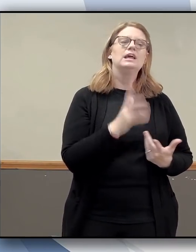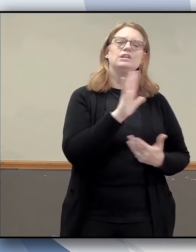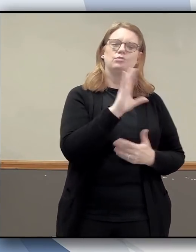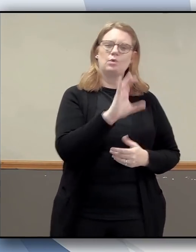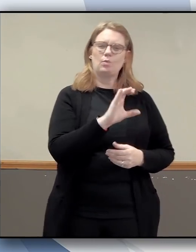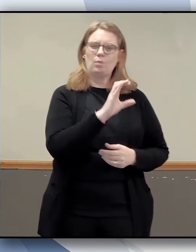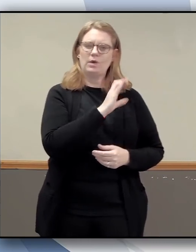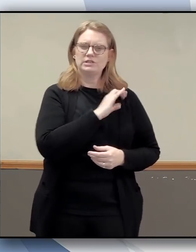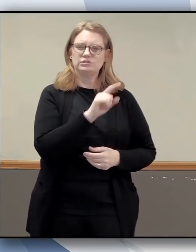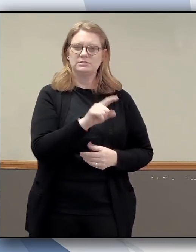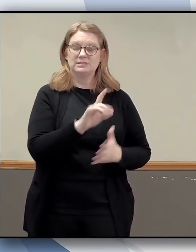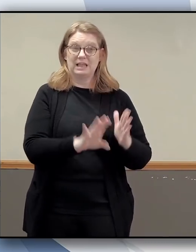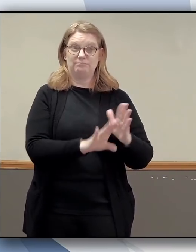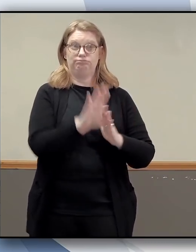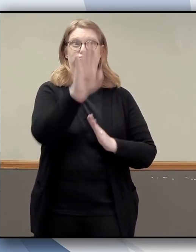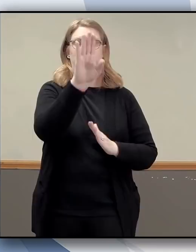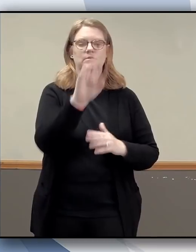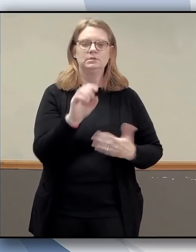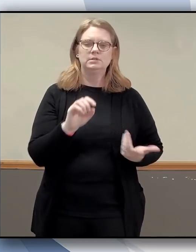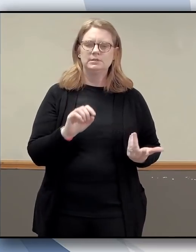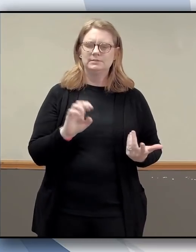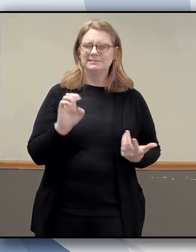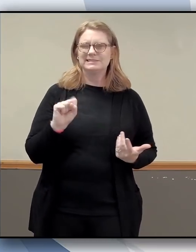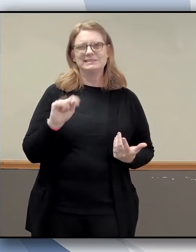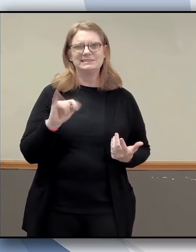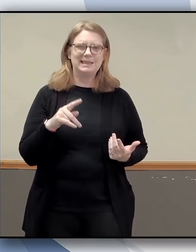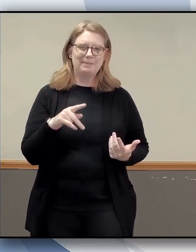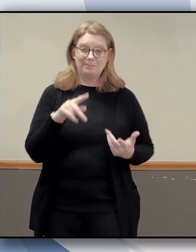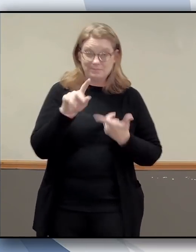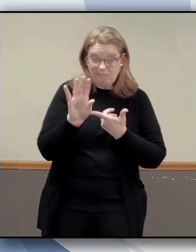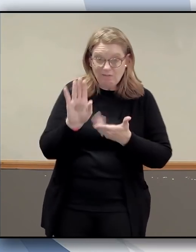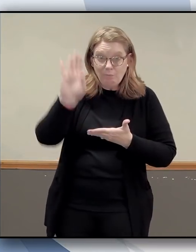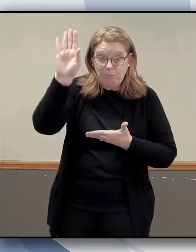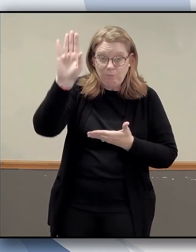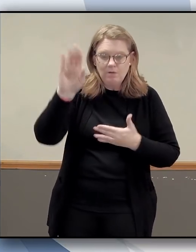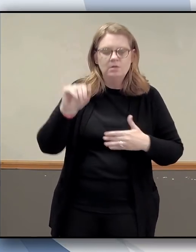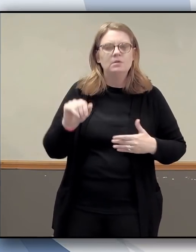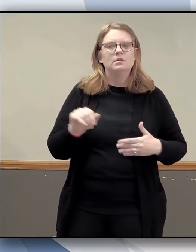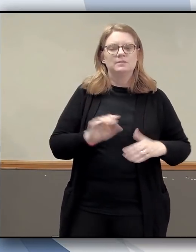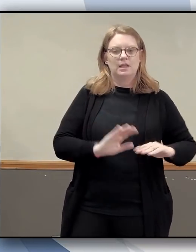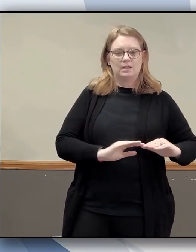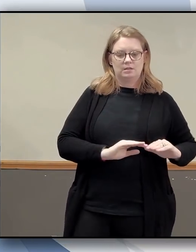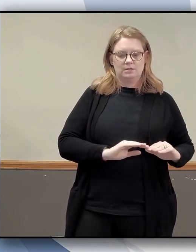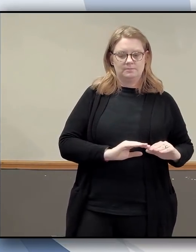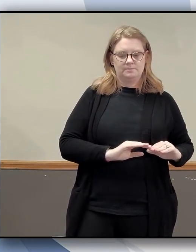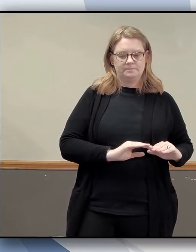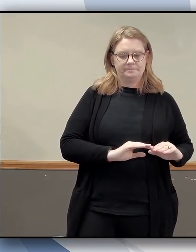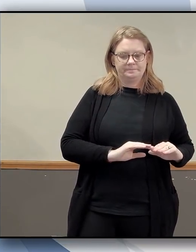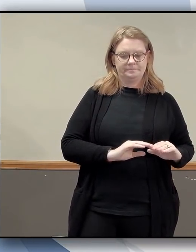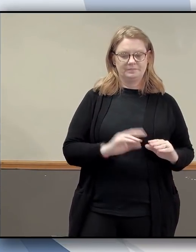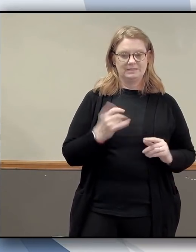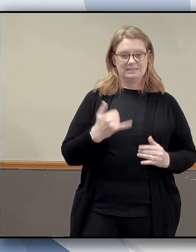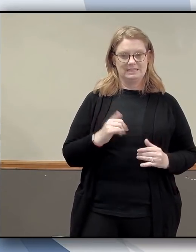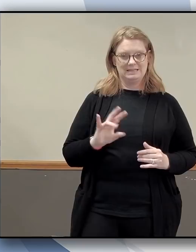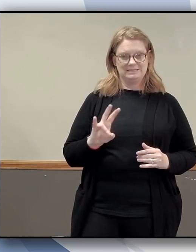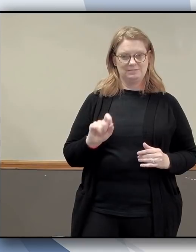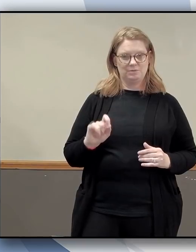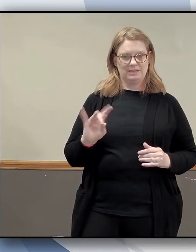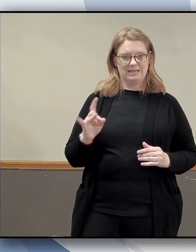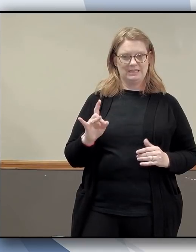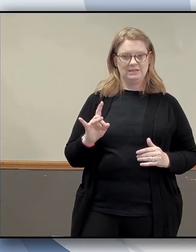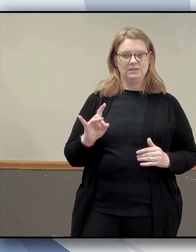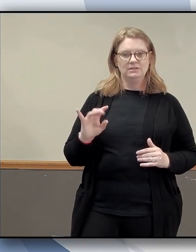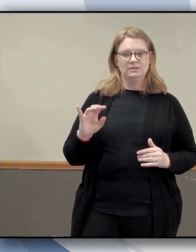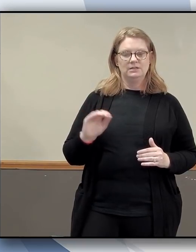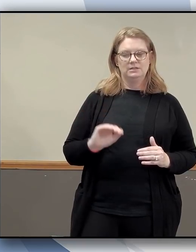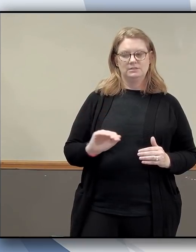steep. I wouldn't call going from where we were to today at 7.8 or 5.8 to 7.8